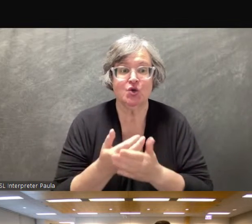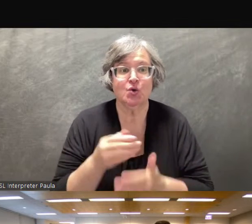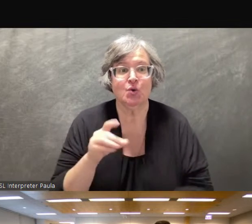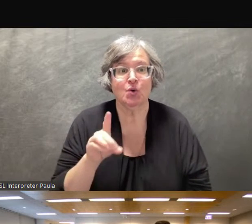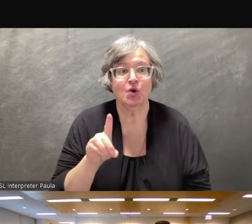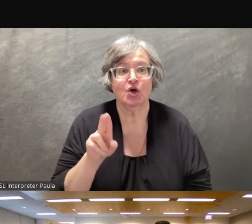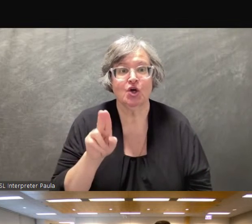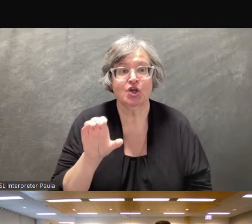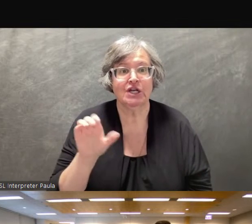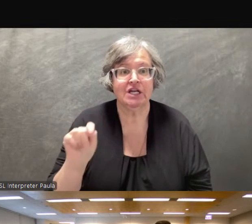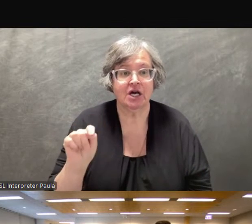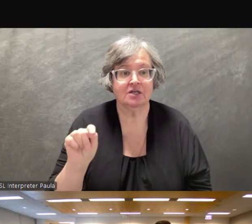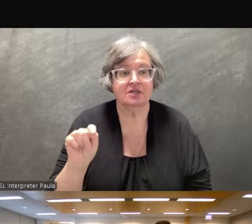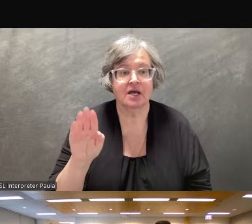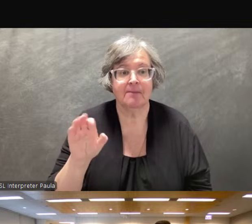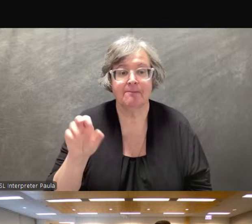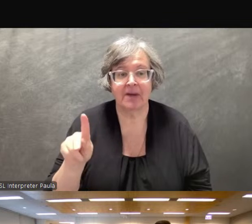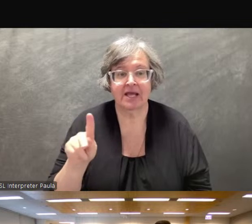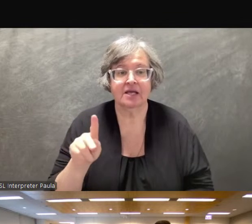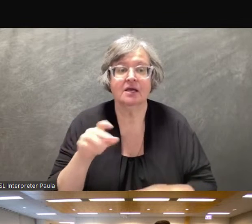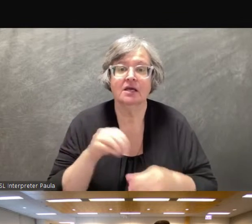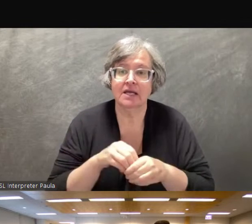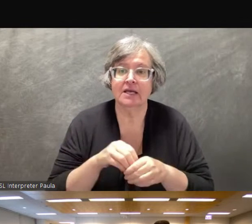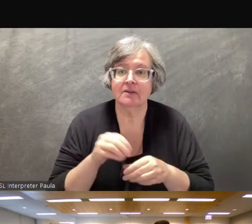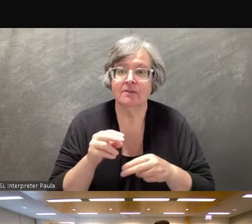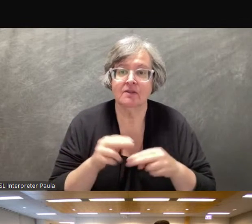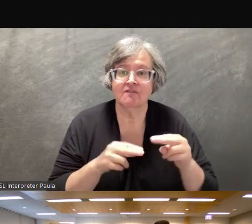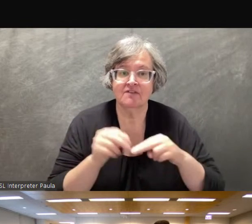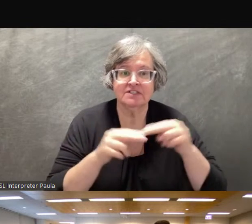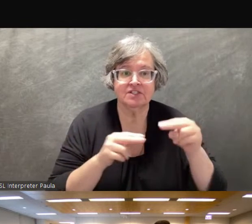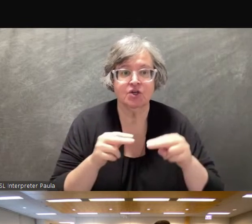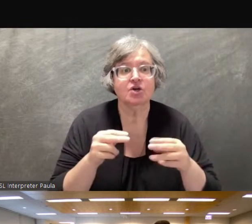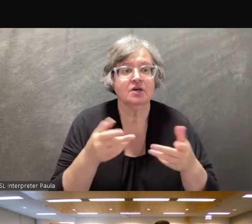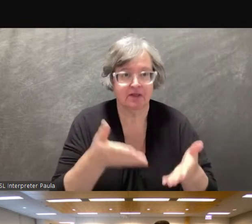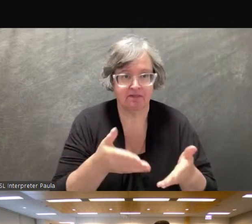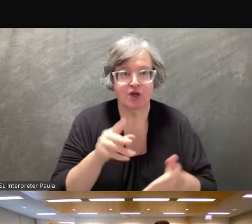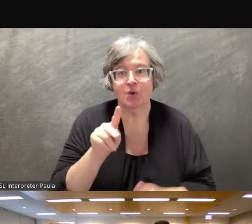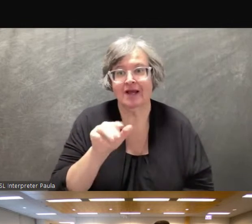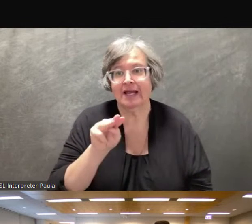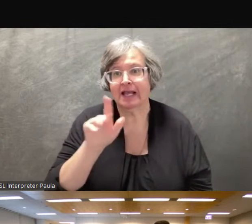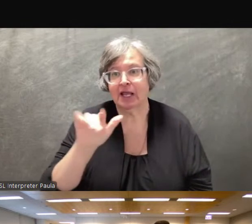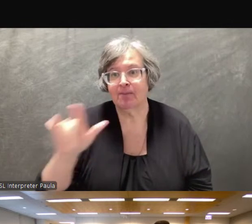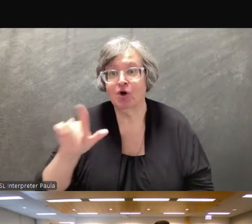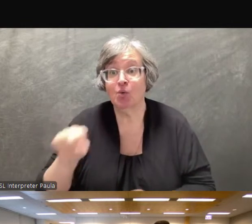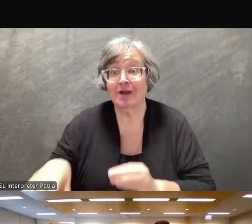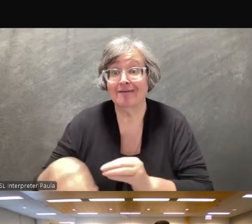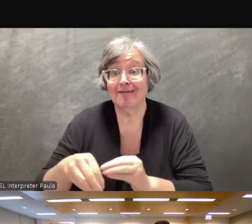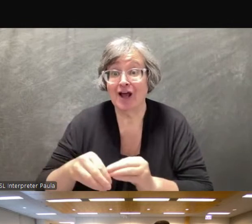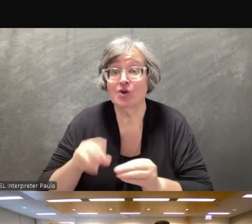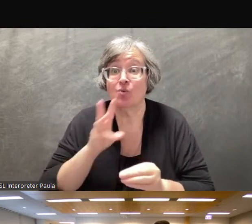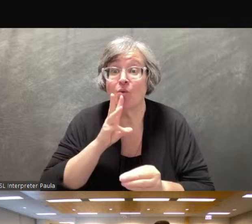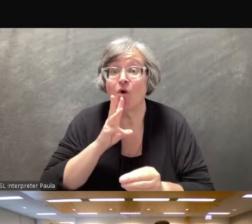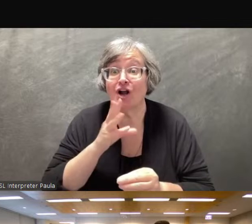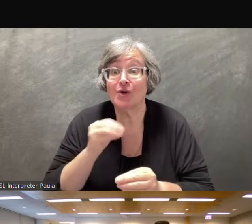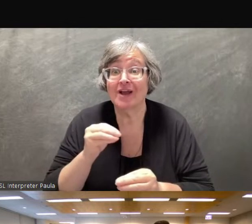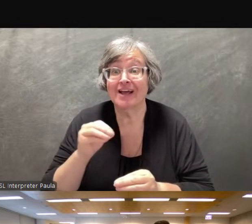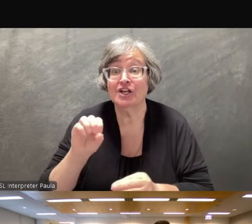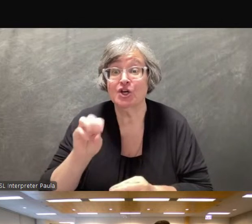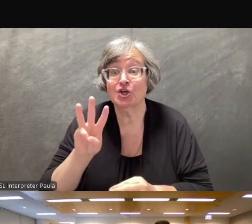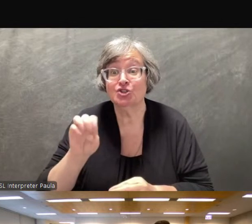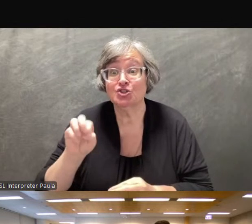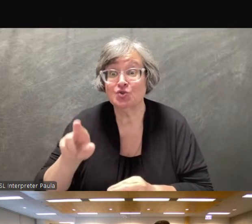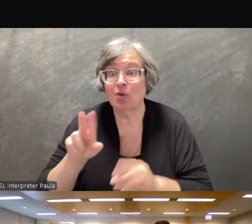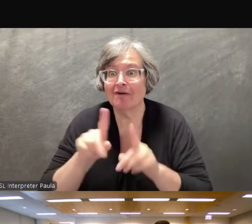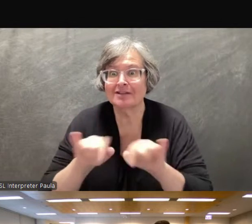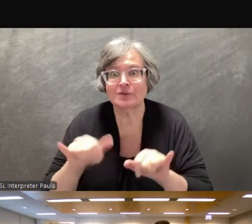That also, we opened up the street on Kimball there. We're able to bring in water and sewer at the same time. So this is actually a pretty key milestone to be able to make